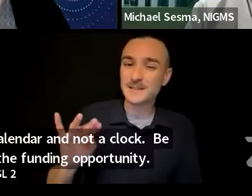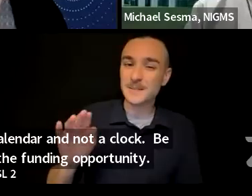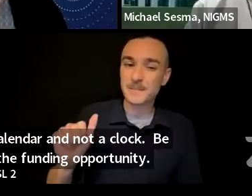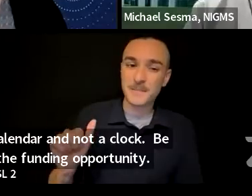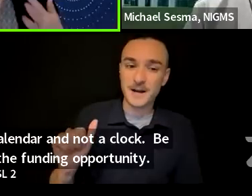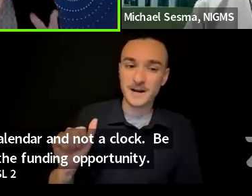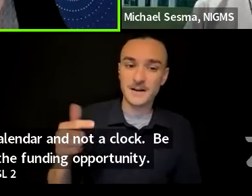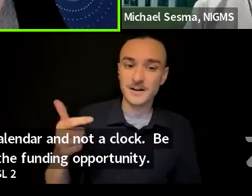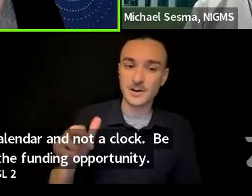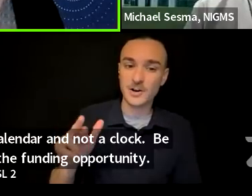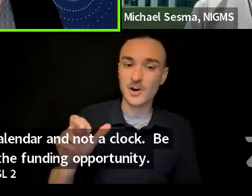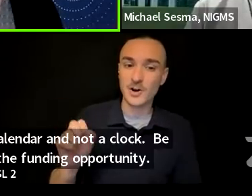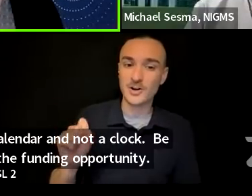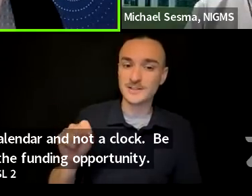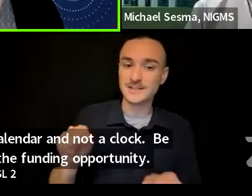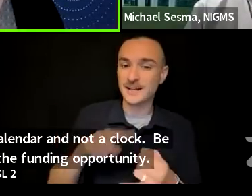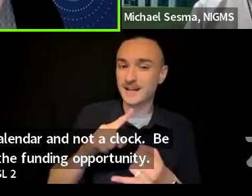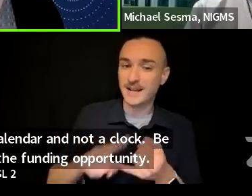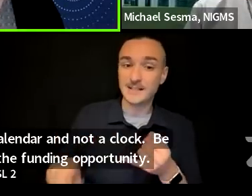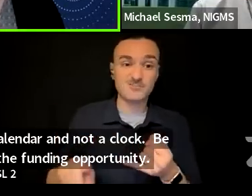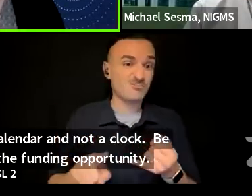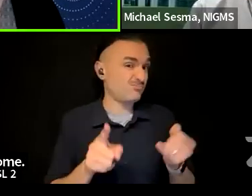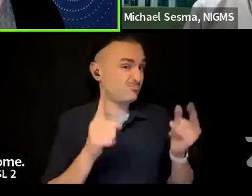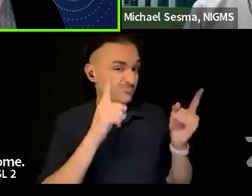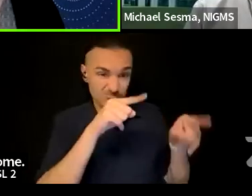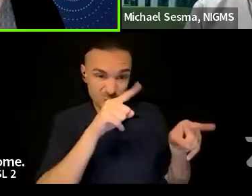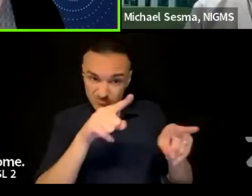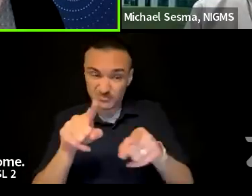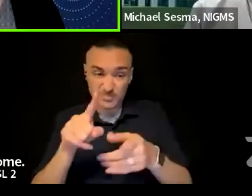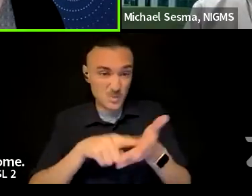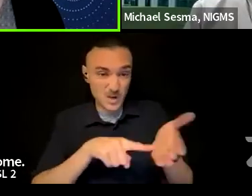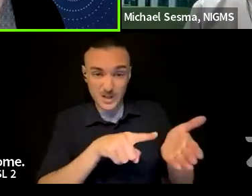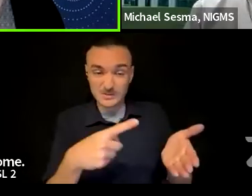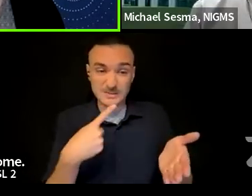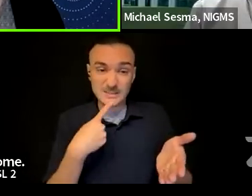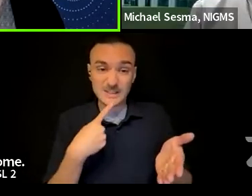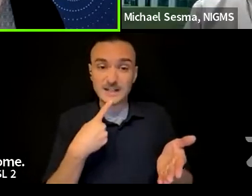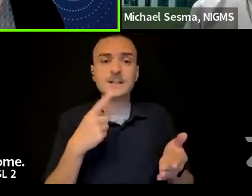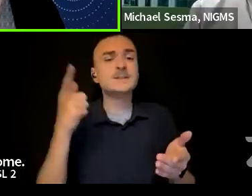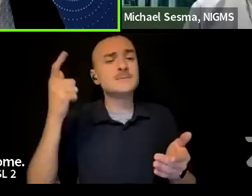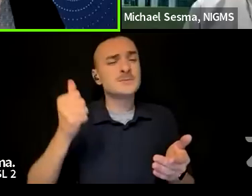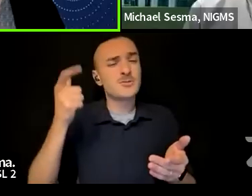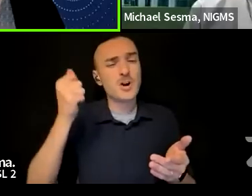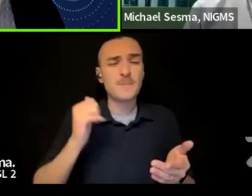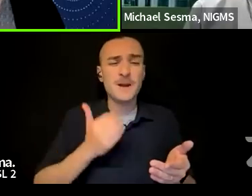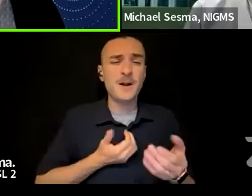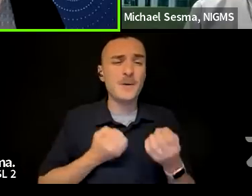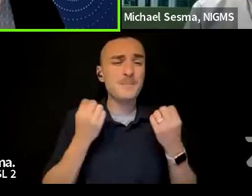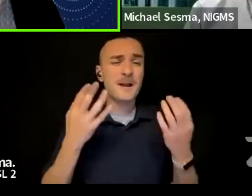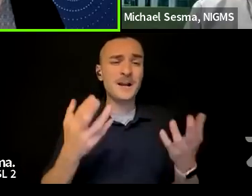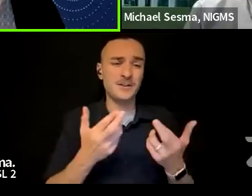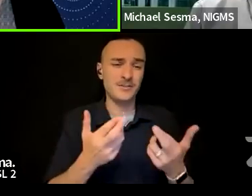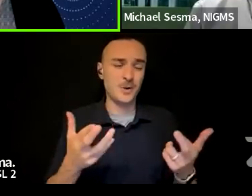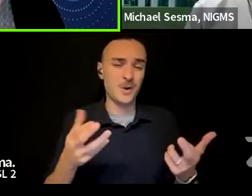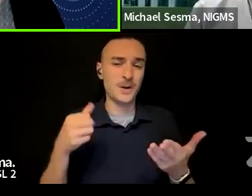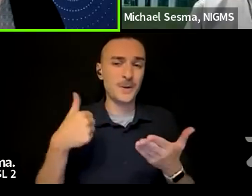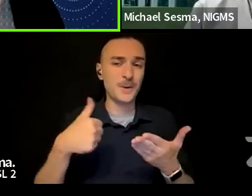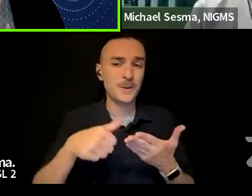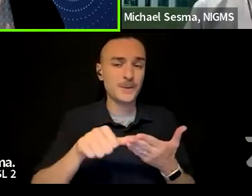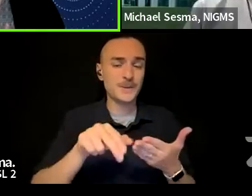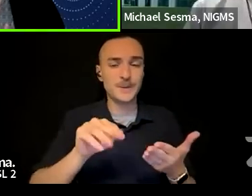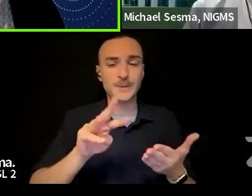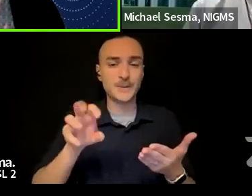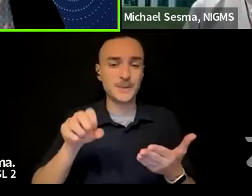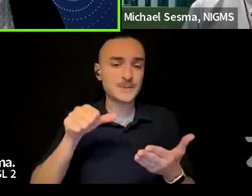it up. And just to piggyback on what everybody else has said, subscribe to our many resources and newsletters and continue to take